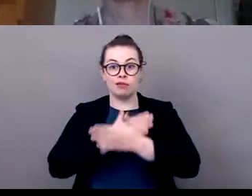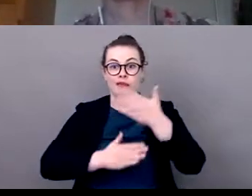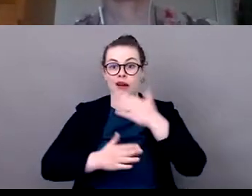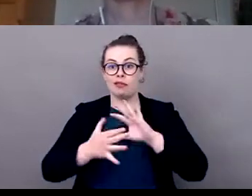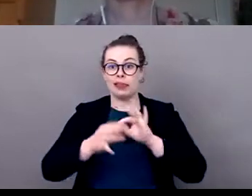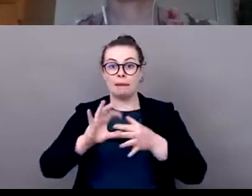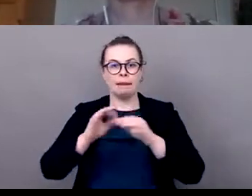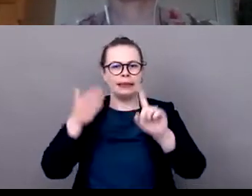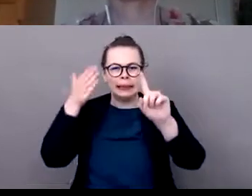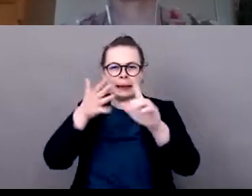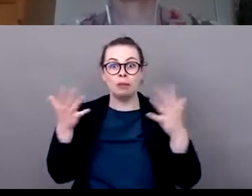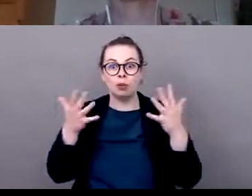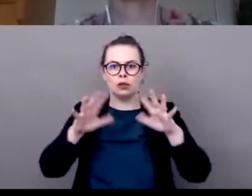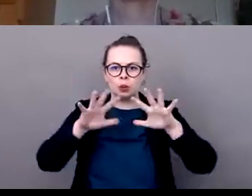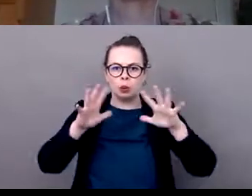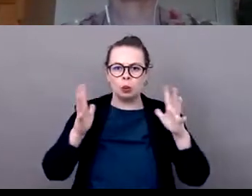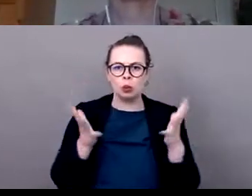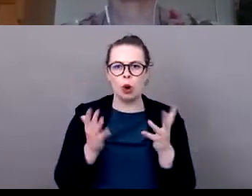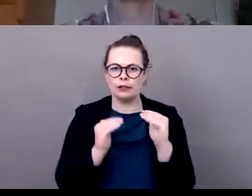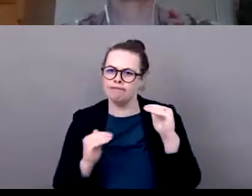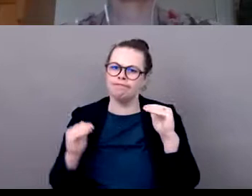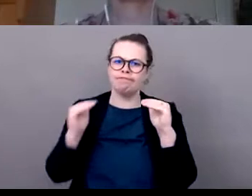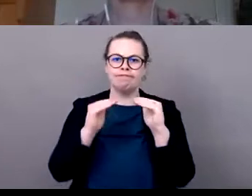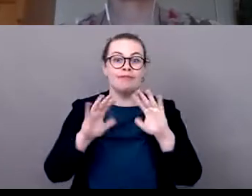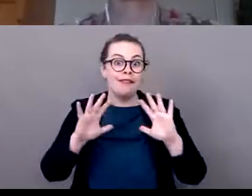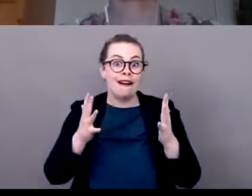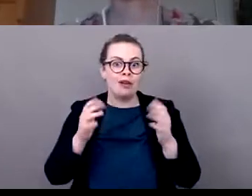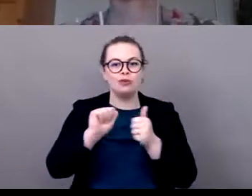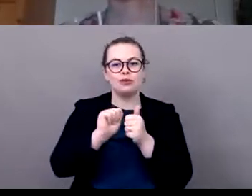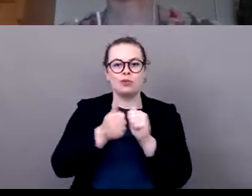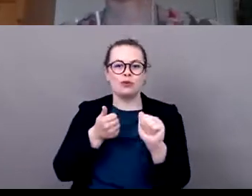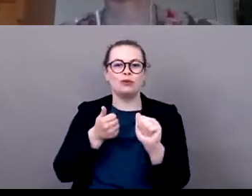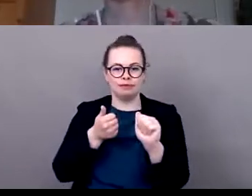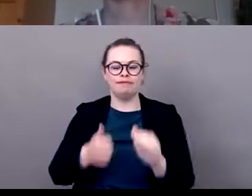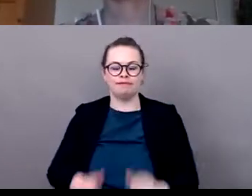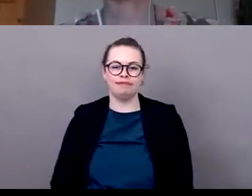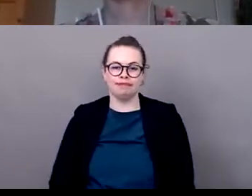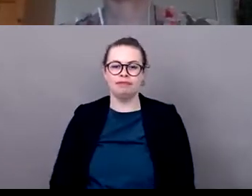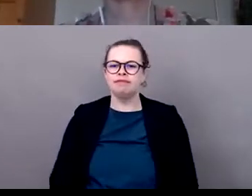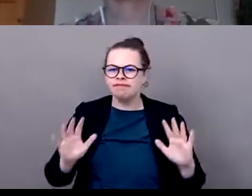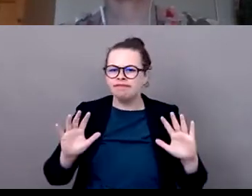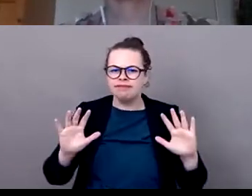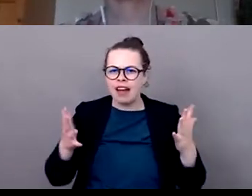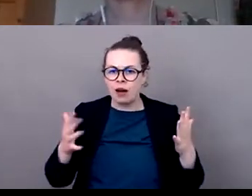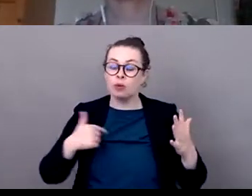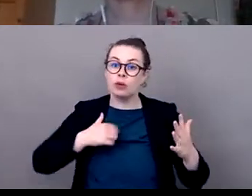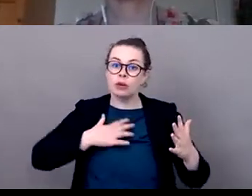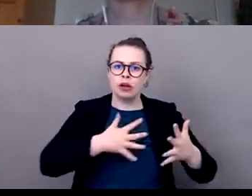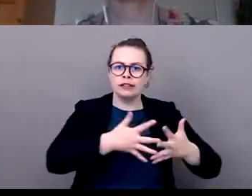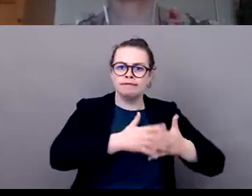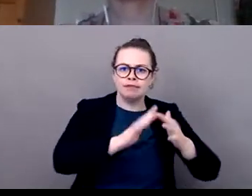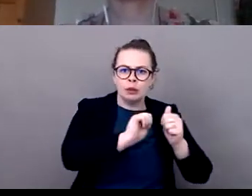inclusive world through sport, through parasport. We want to achieve this by organizing fantastic sport and by using the